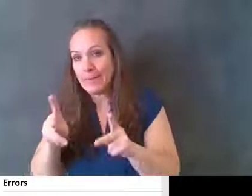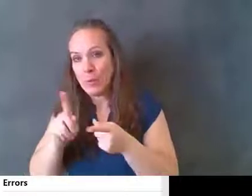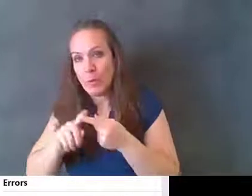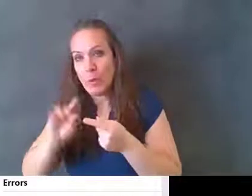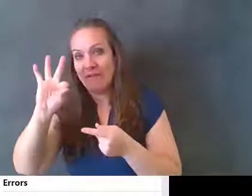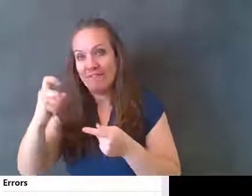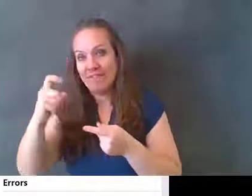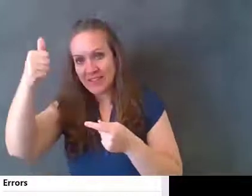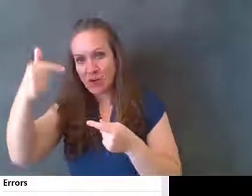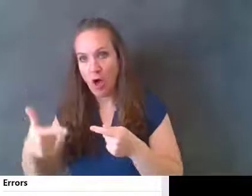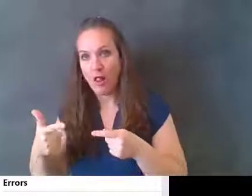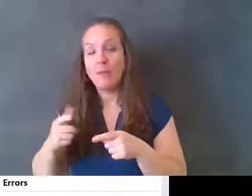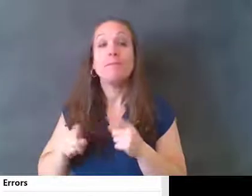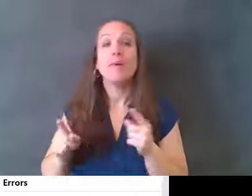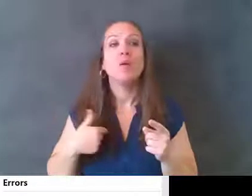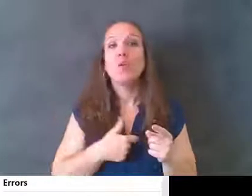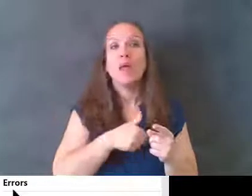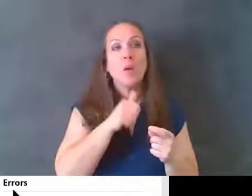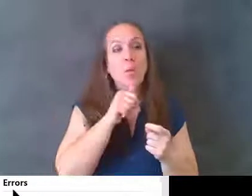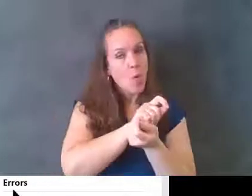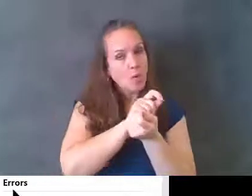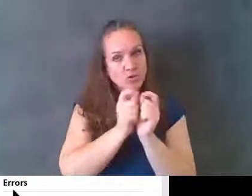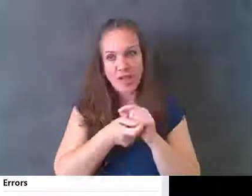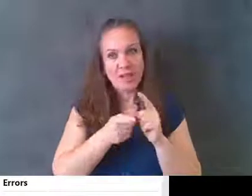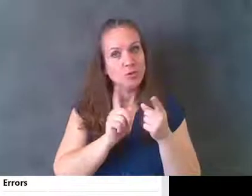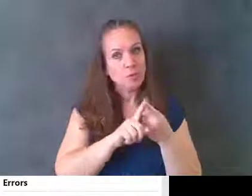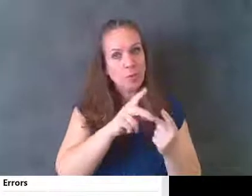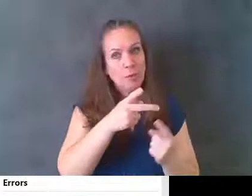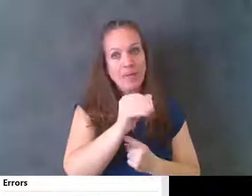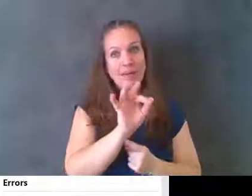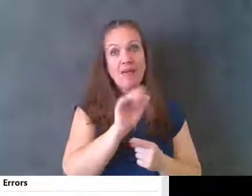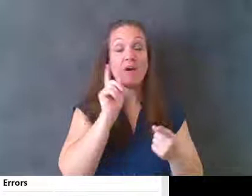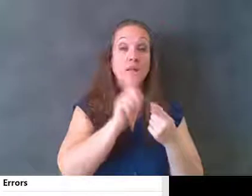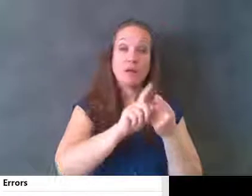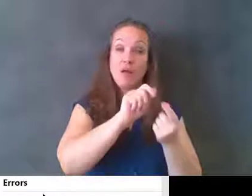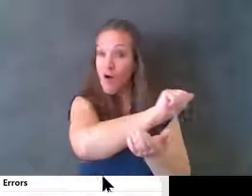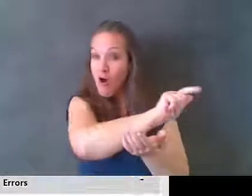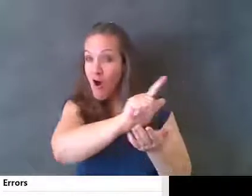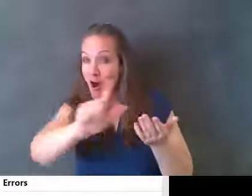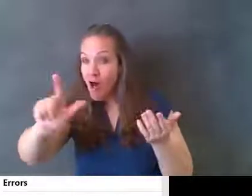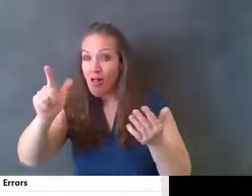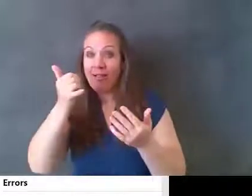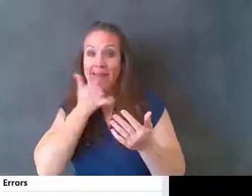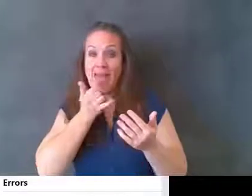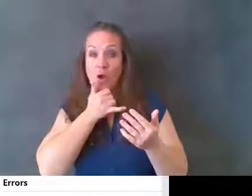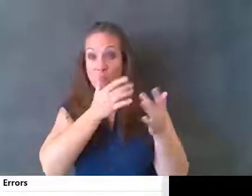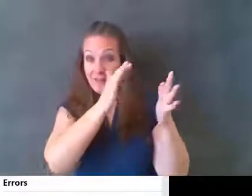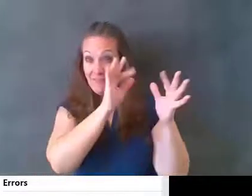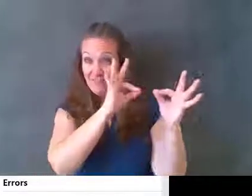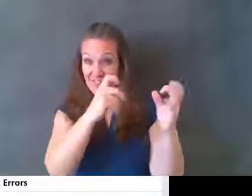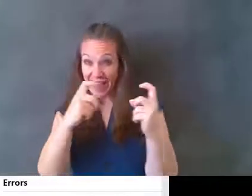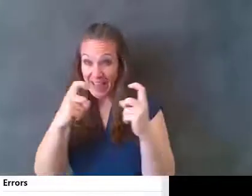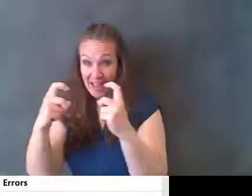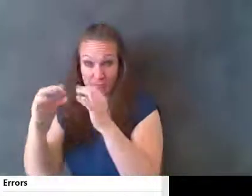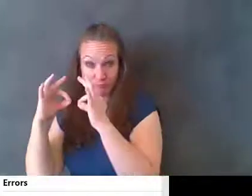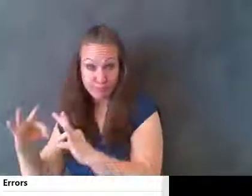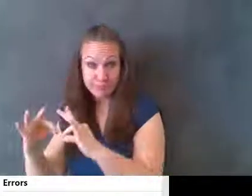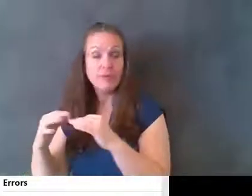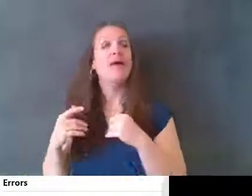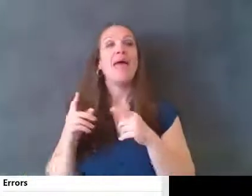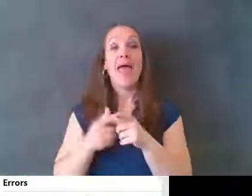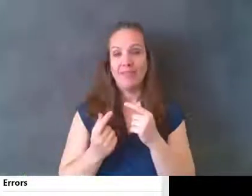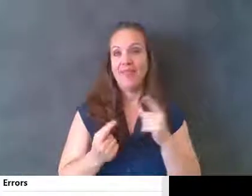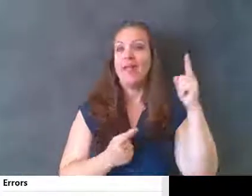not going to convert to PDF until all of our errors are fixed in general. So just keep that in mind. You want to make sure your